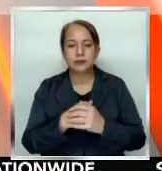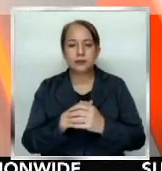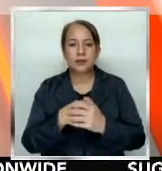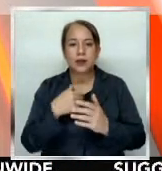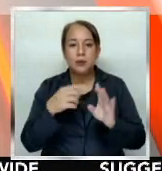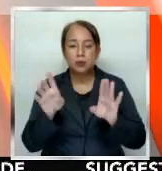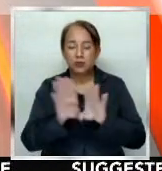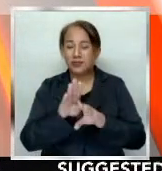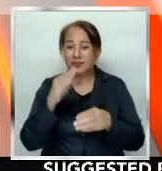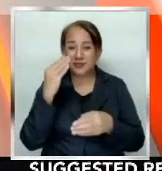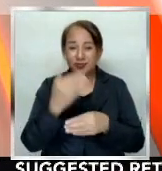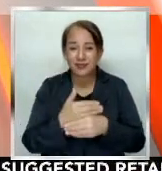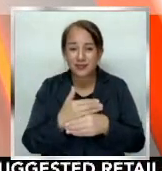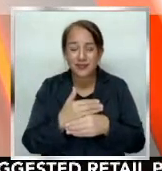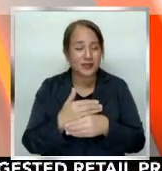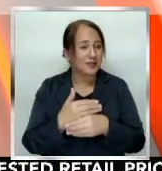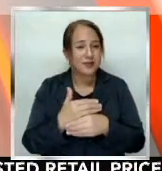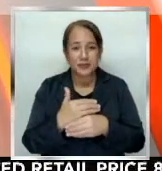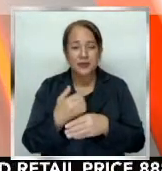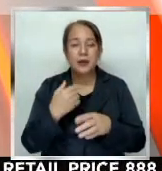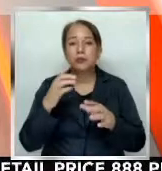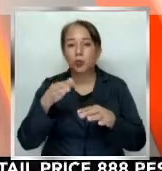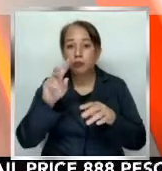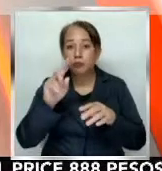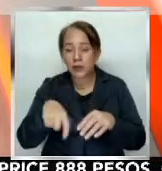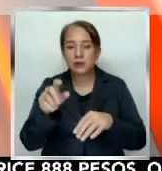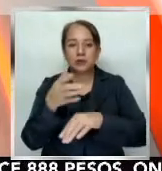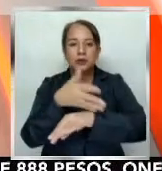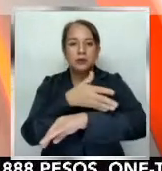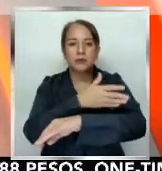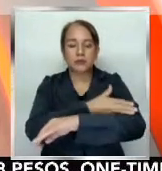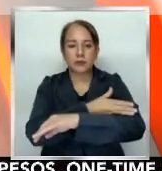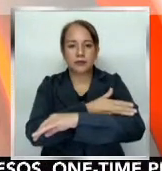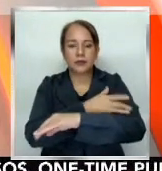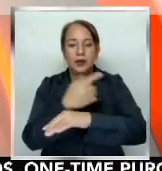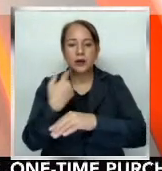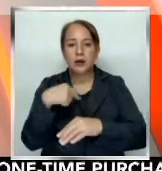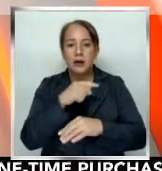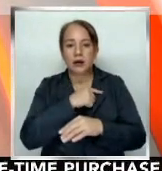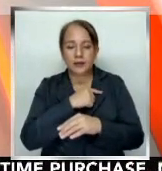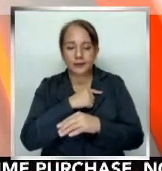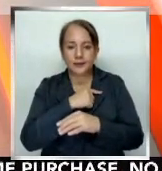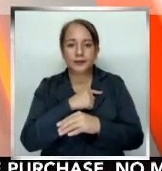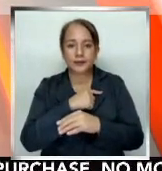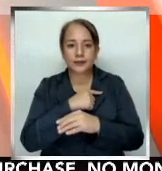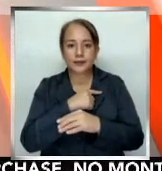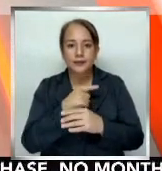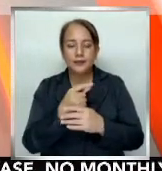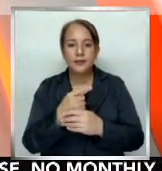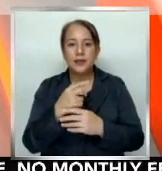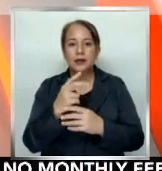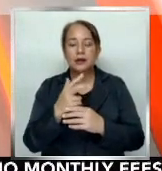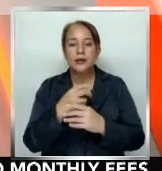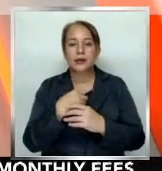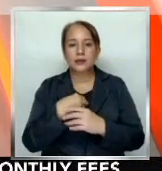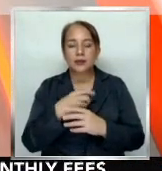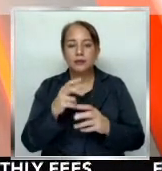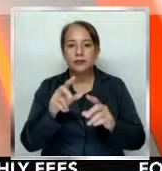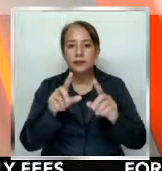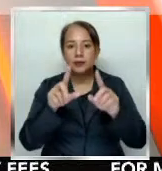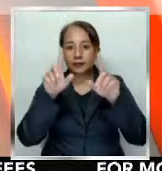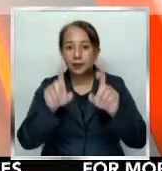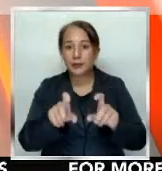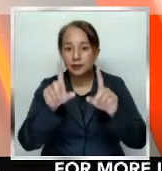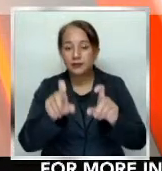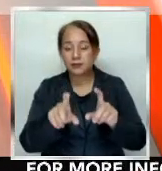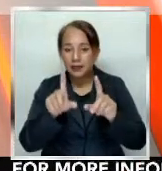we improve our free mass testing, i-ramp up